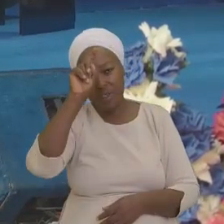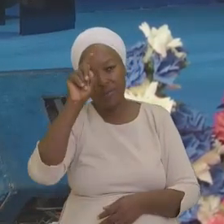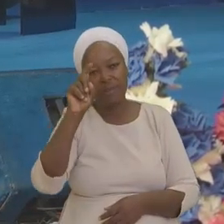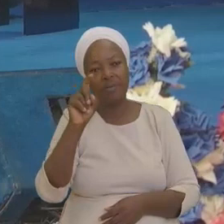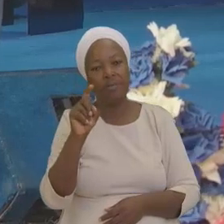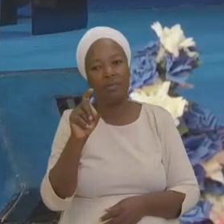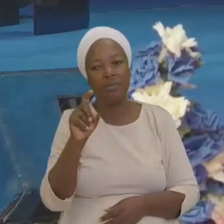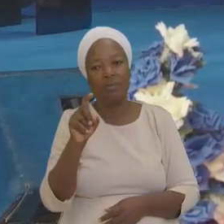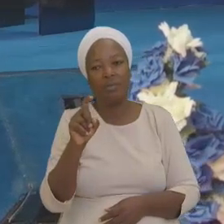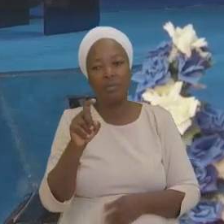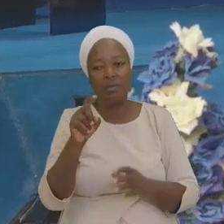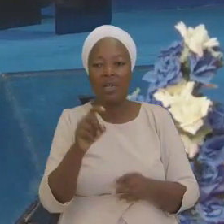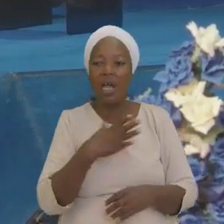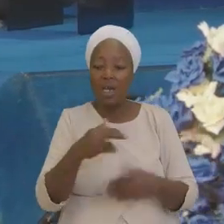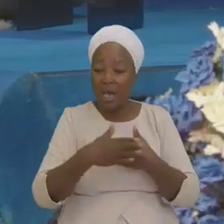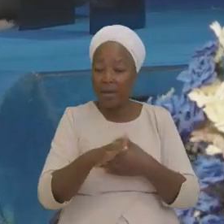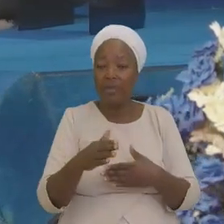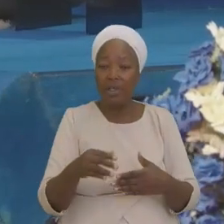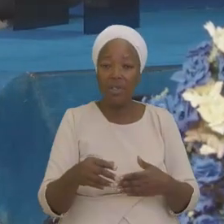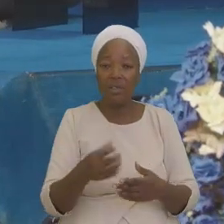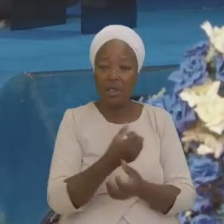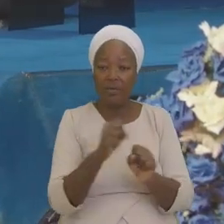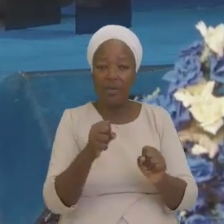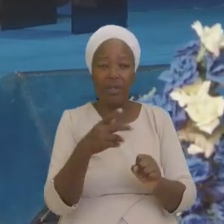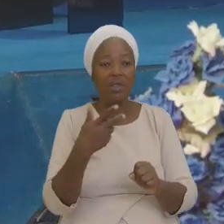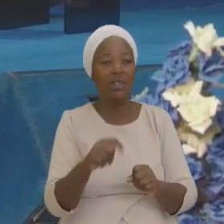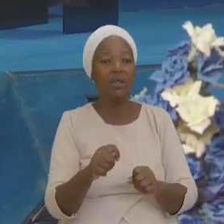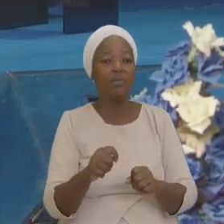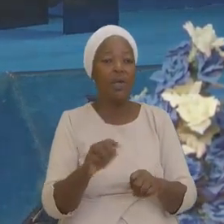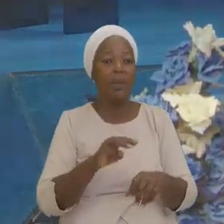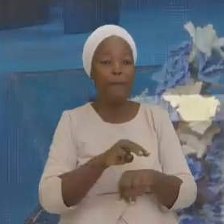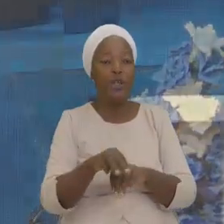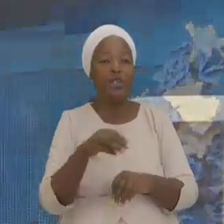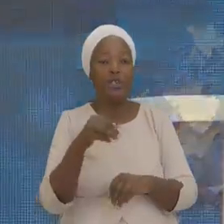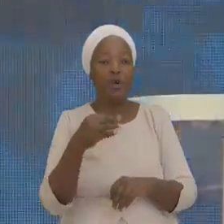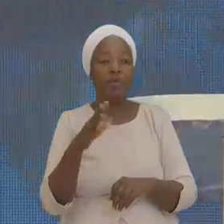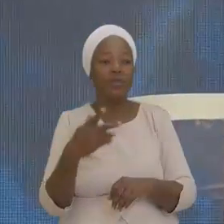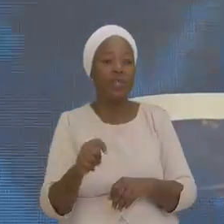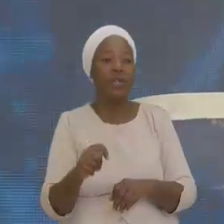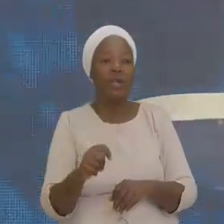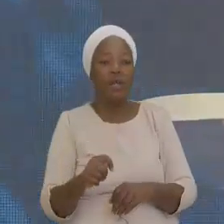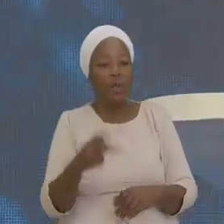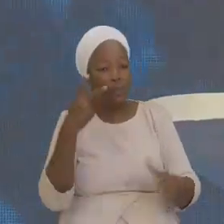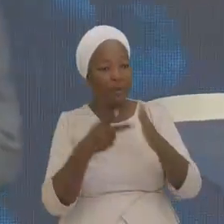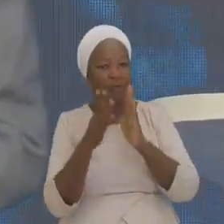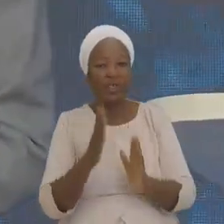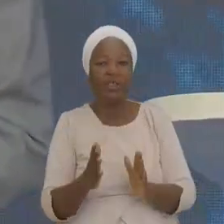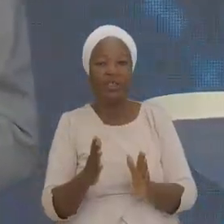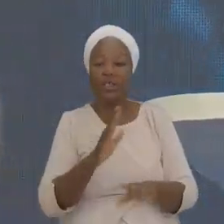And after salvation, the ministry of the prophet Jesus does not stop there.